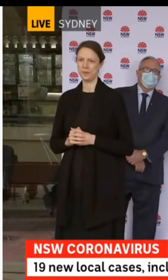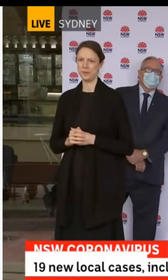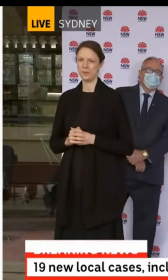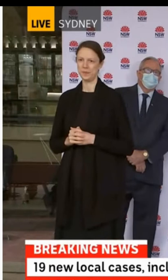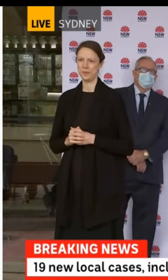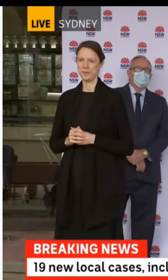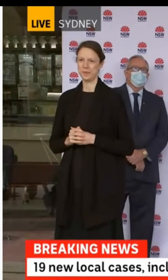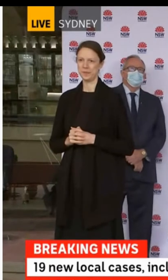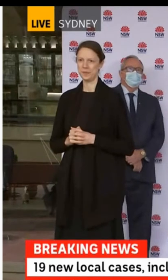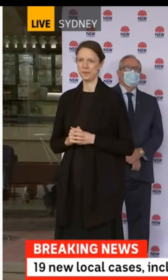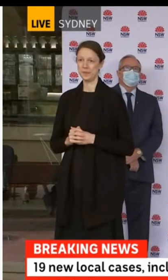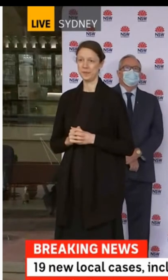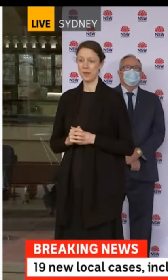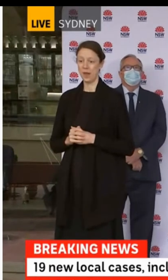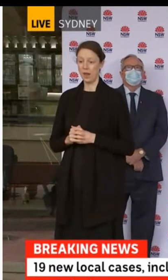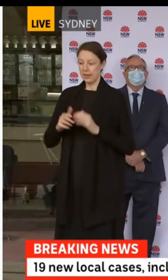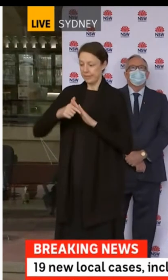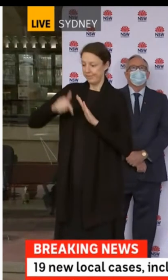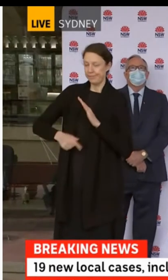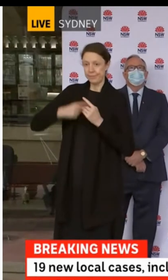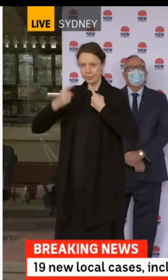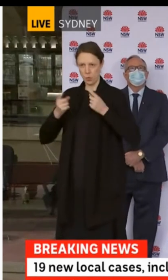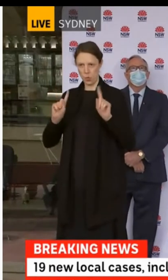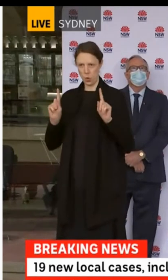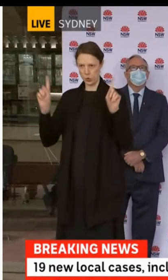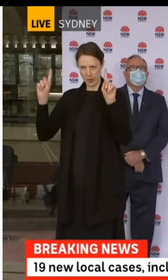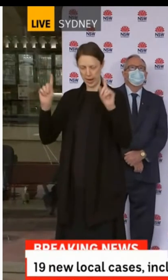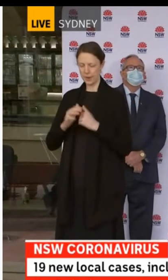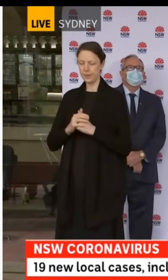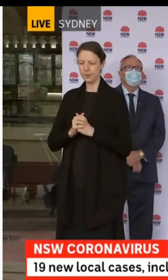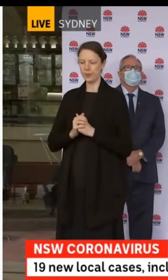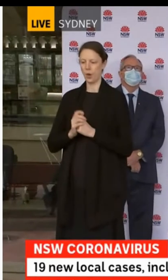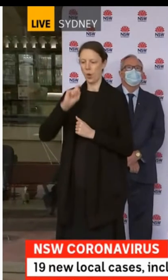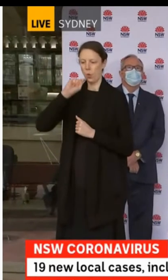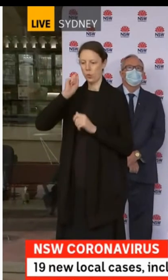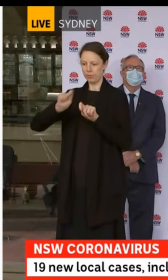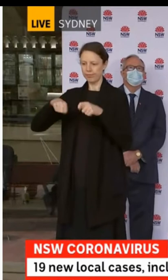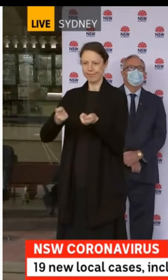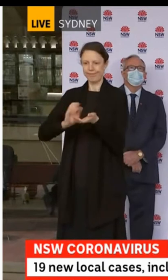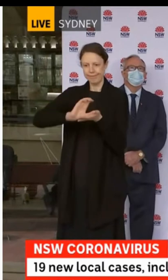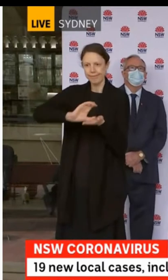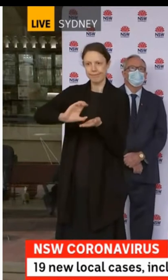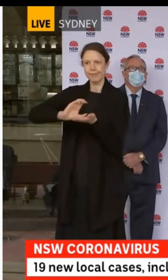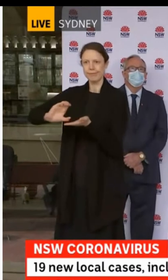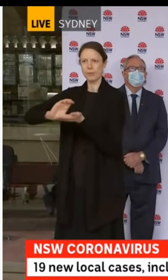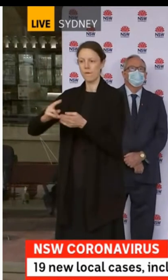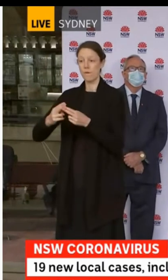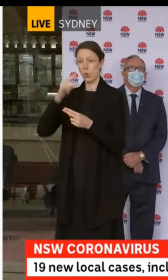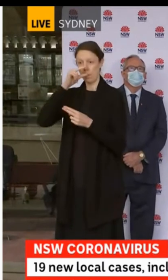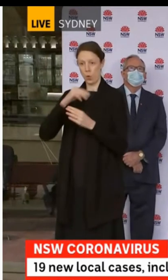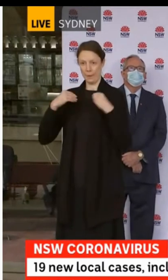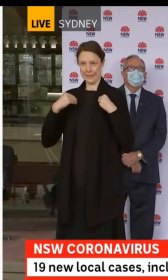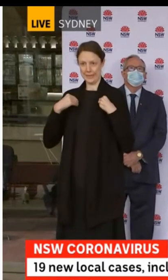So in terms of the details today, the New South Wales Government will be providing individual payments to small